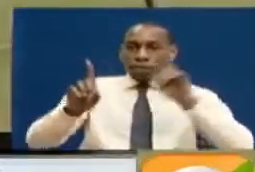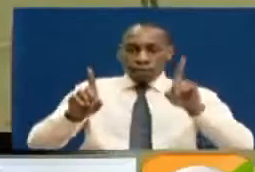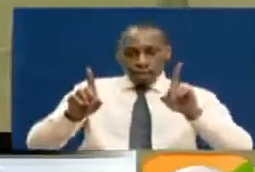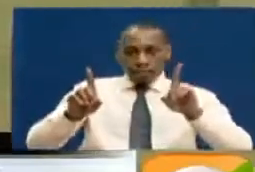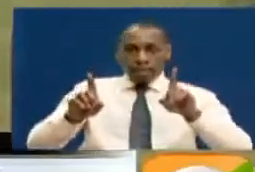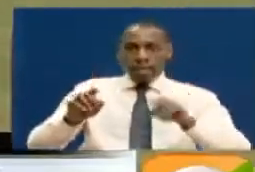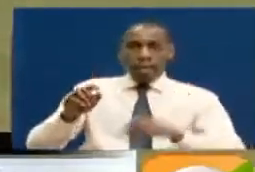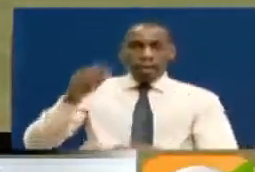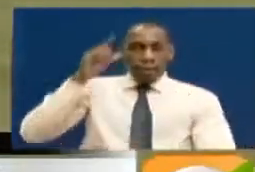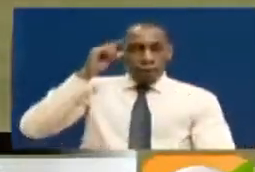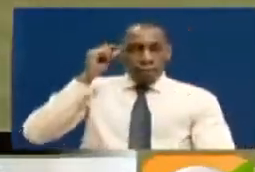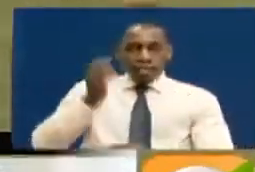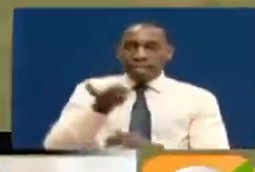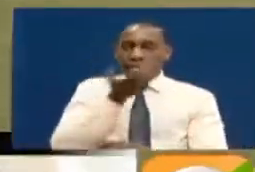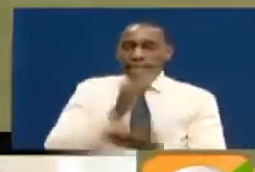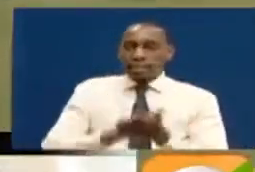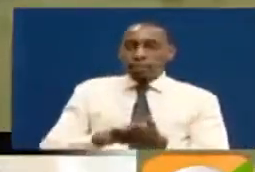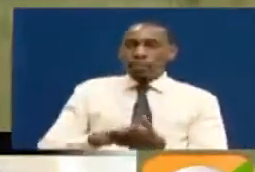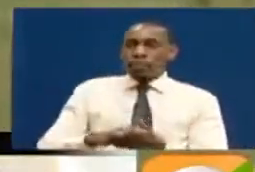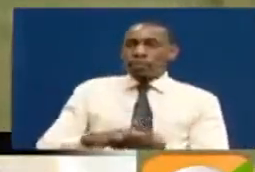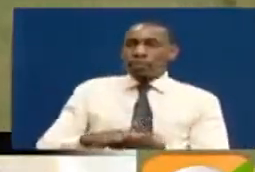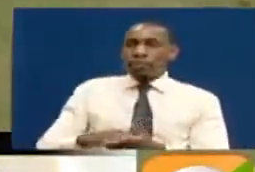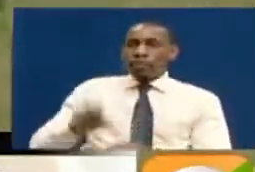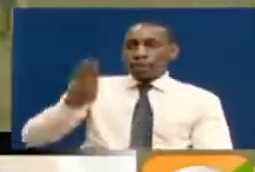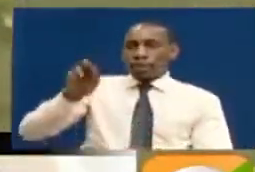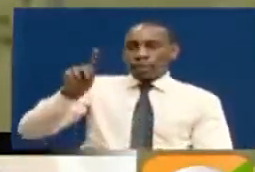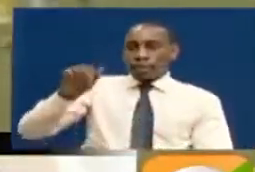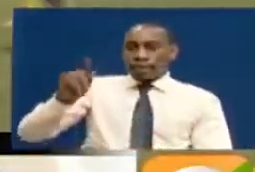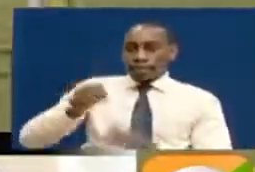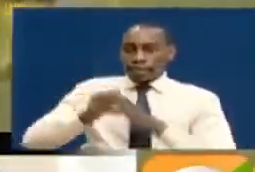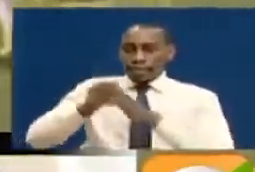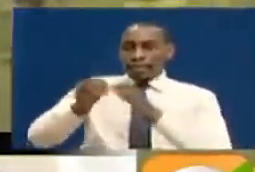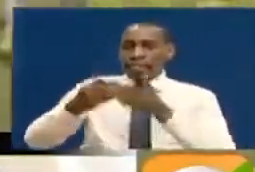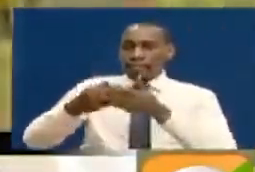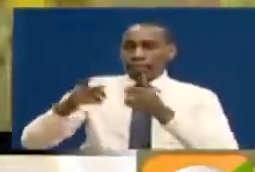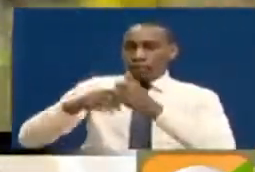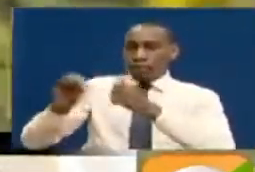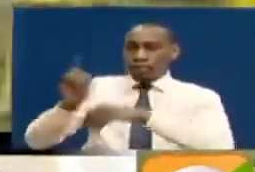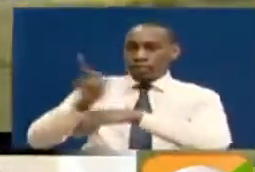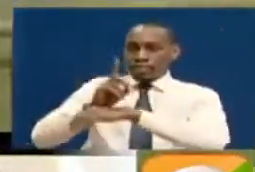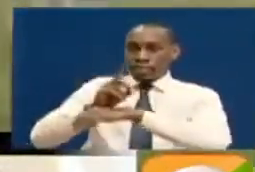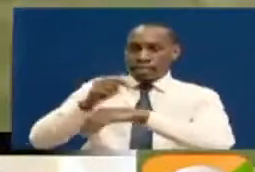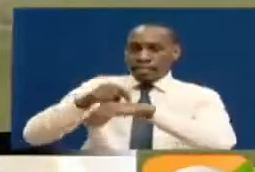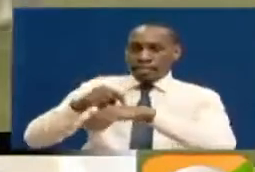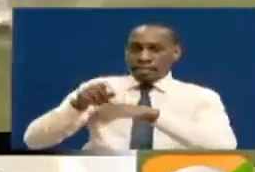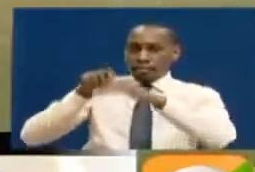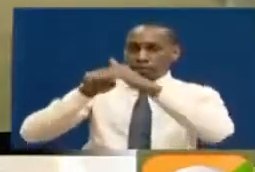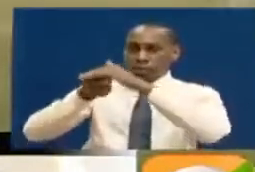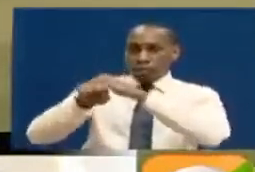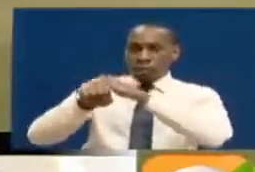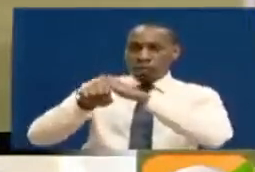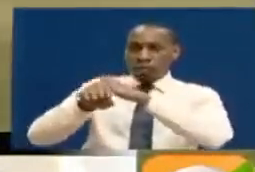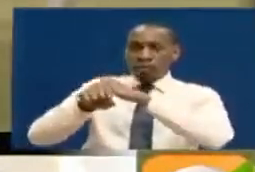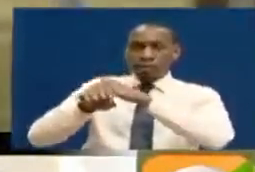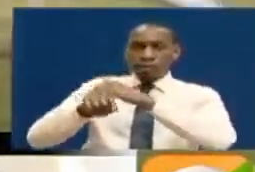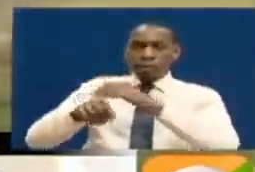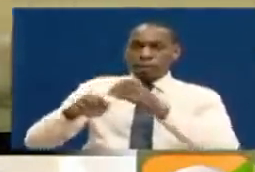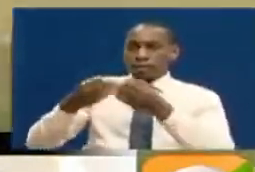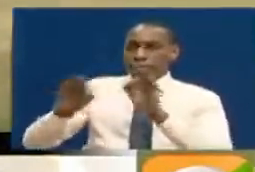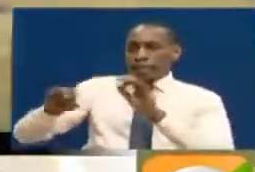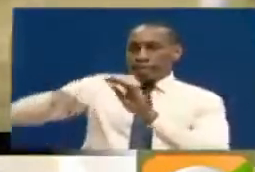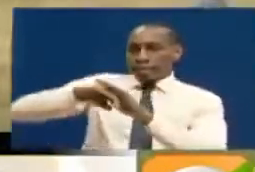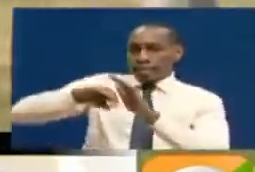Stadium in Mombasa. The host Bandari took the lead just before the hour mark when Hamisi Mwinyi headed homer William Wadri free